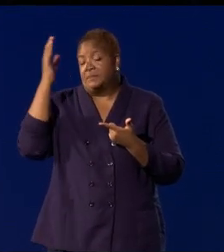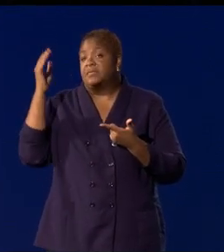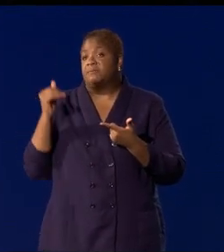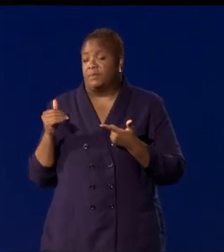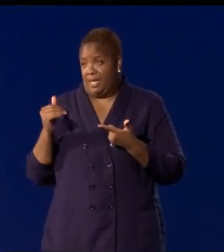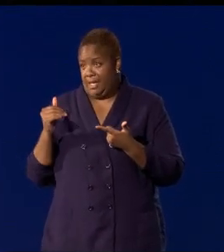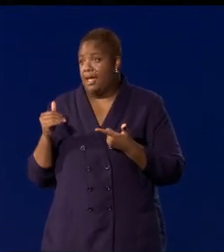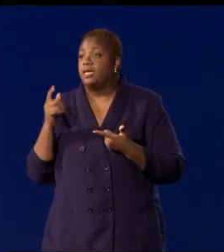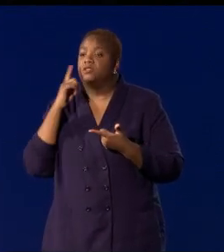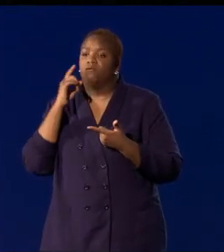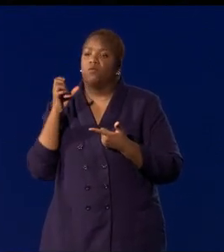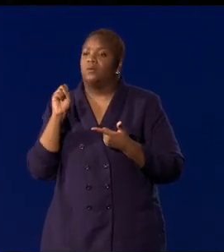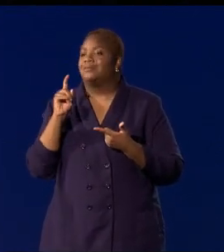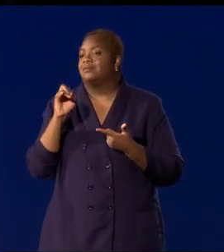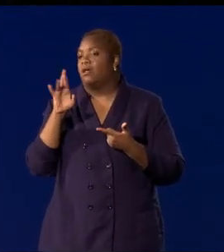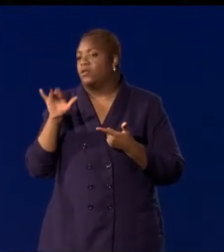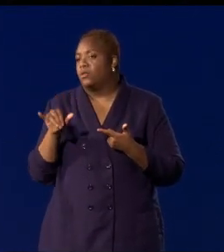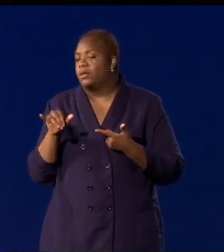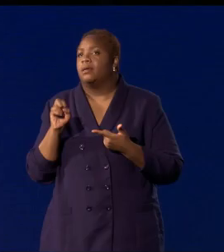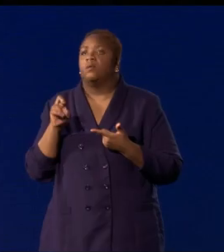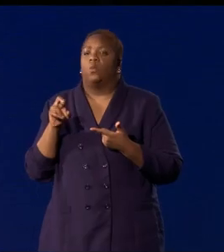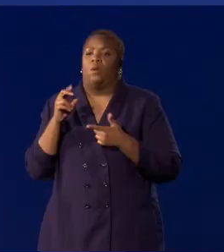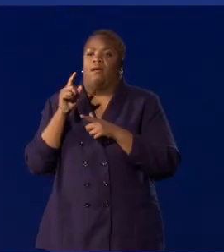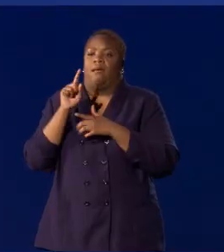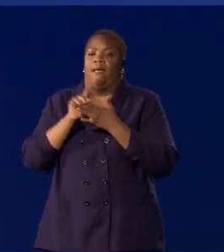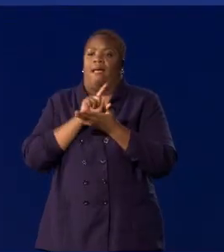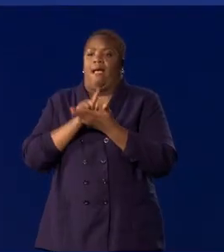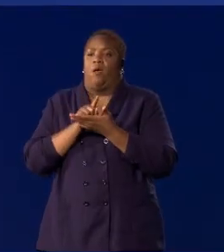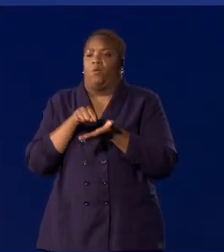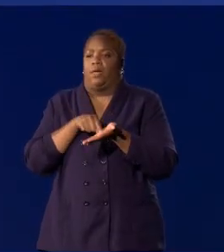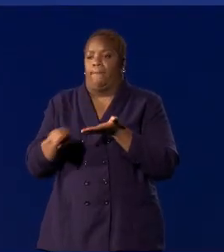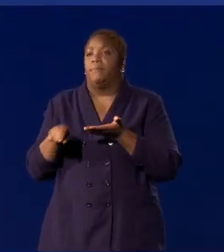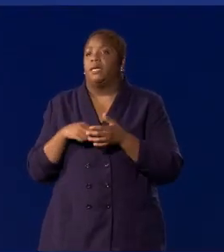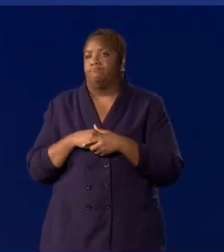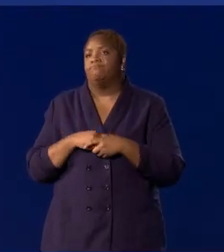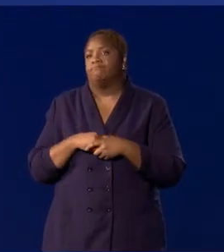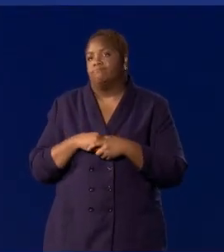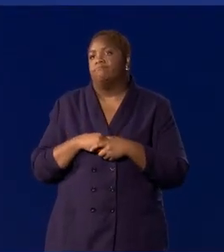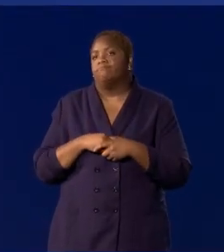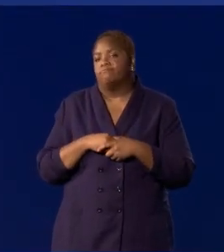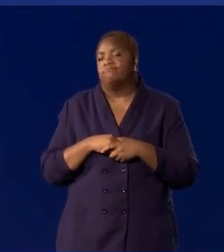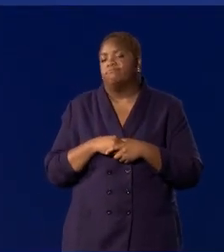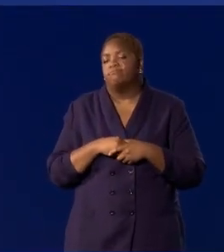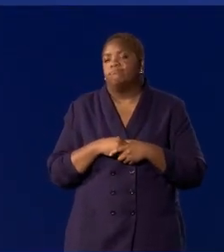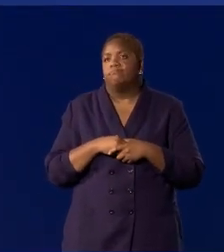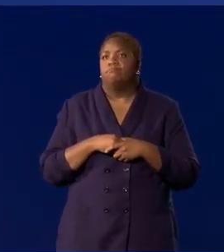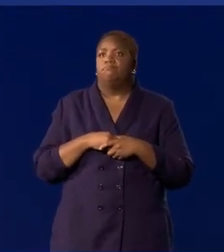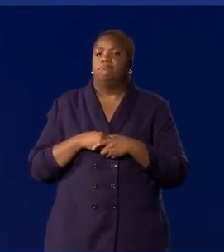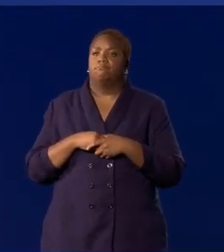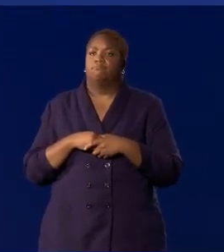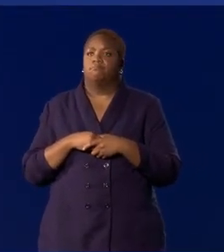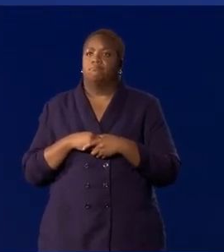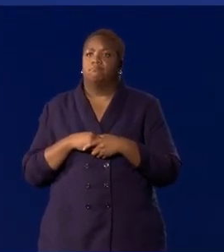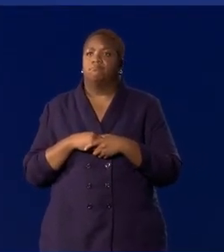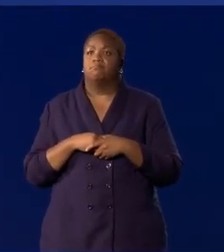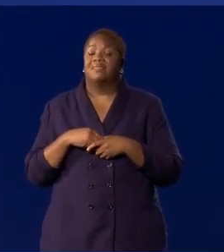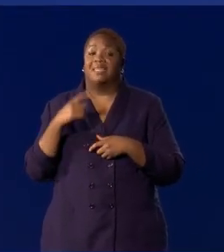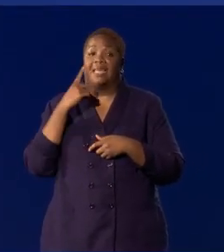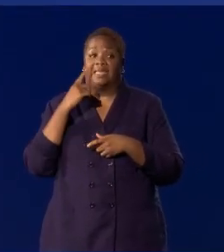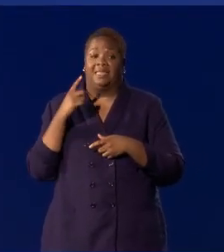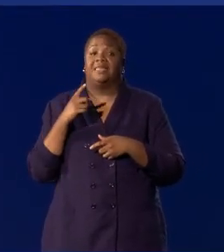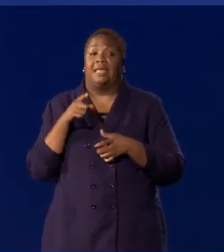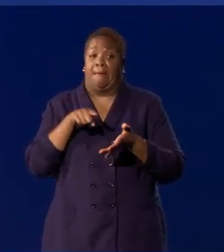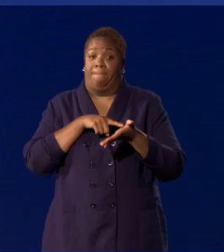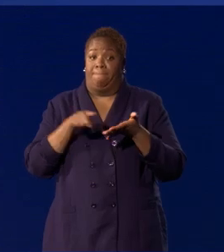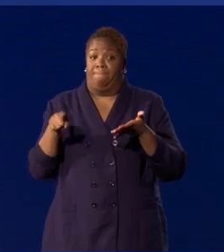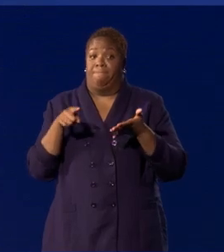of either a salary or hourly wages. And this pay transparency really then